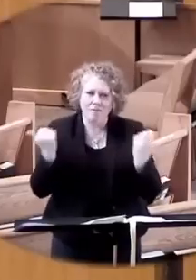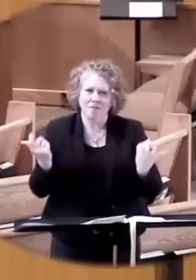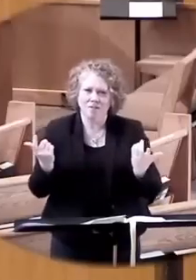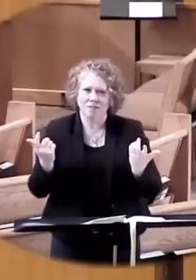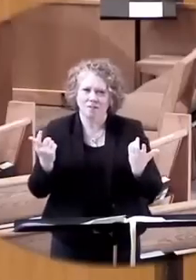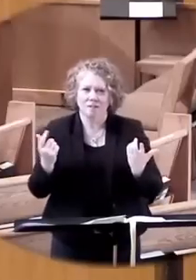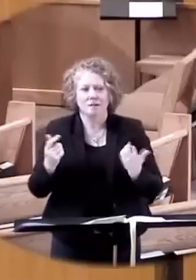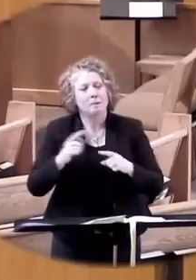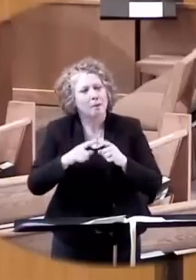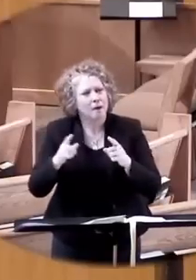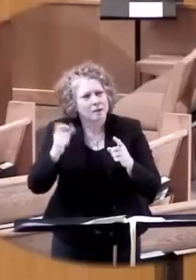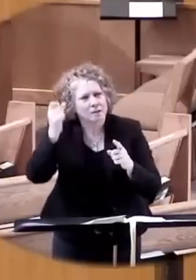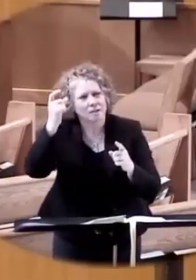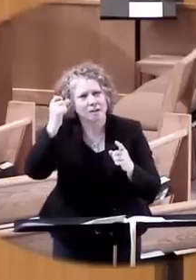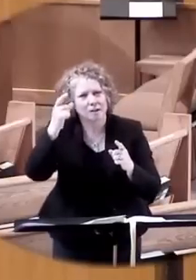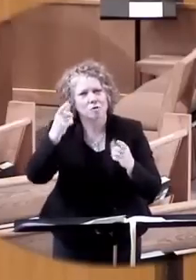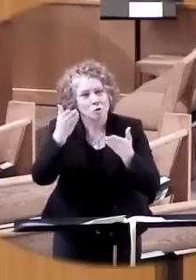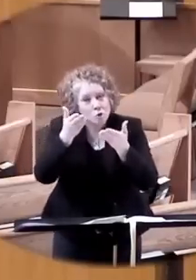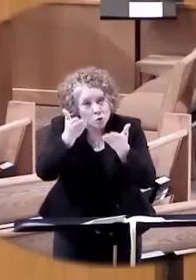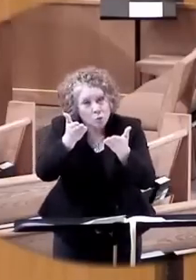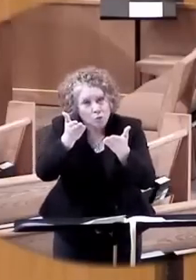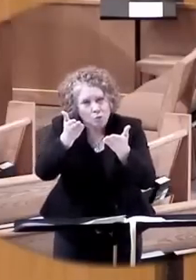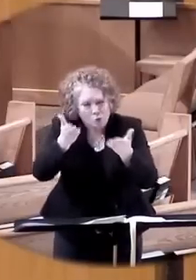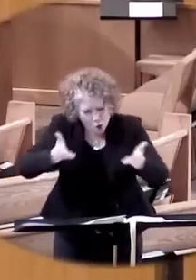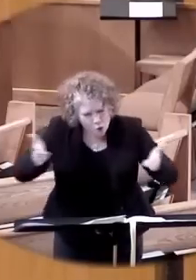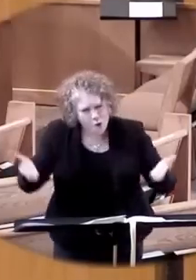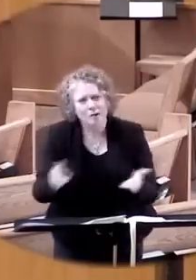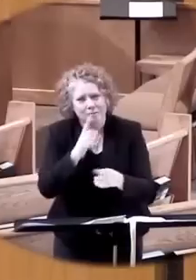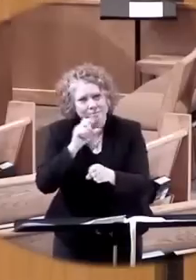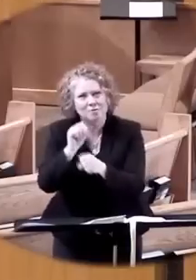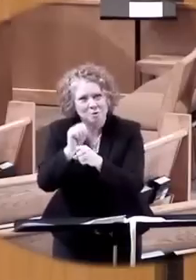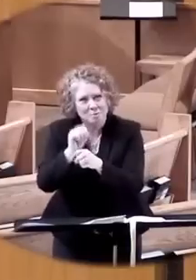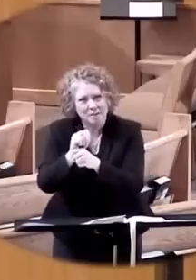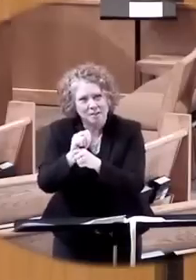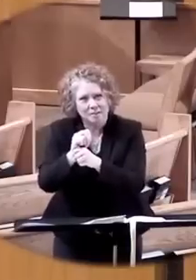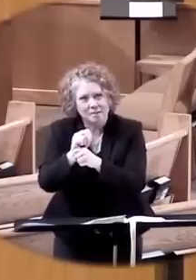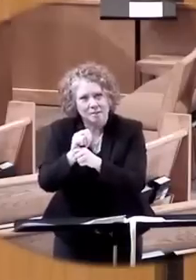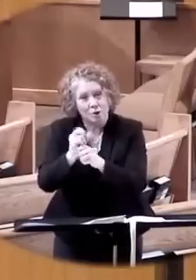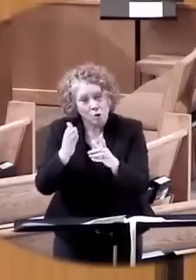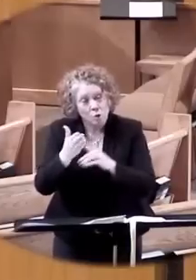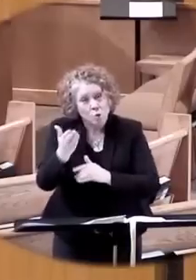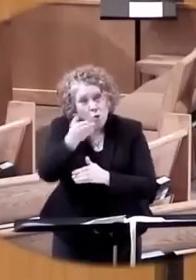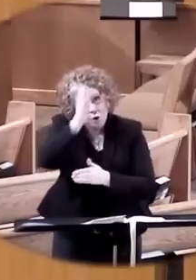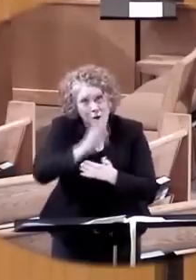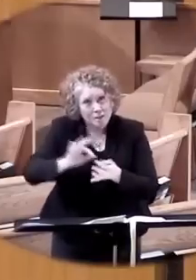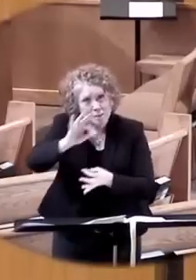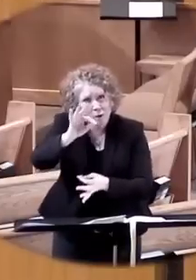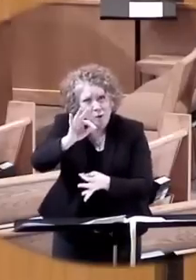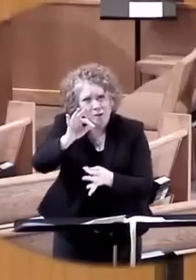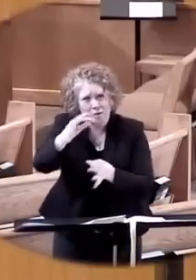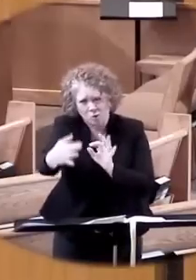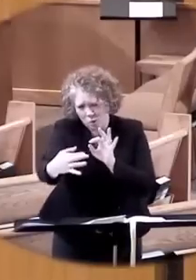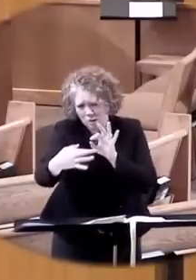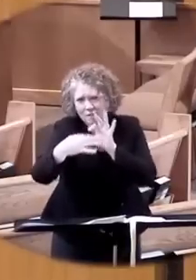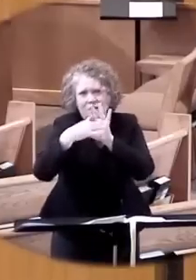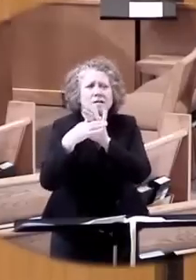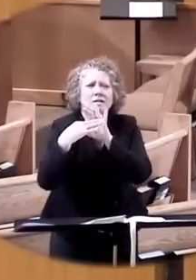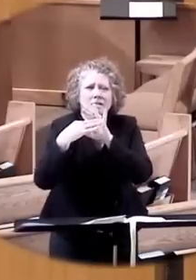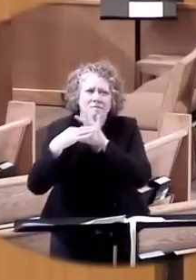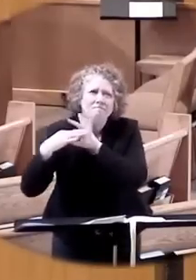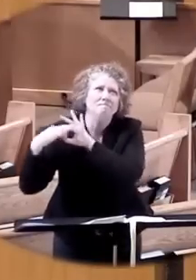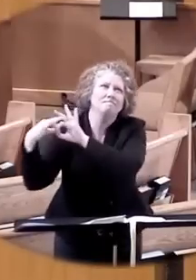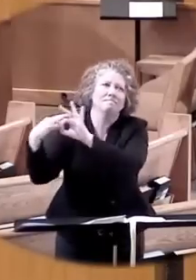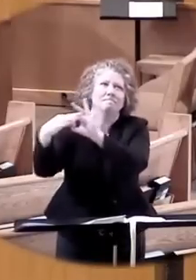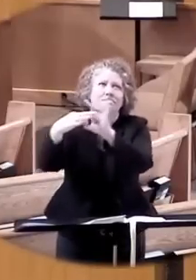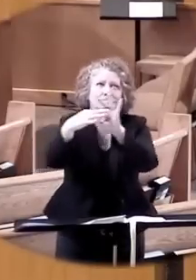here because we believe by God's Spirit you are here. We are filling this